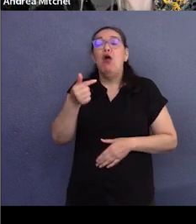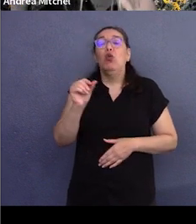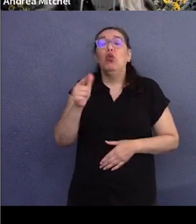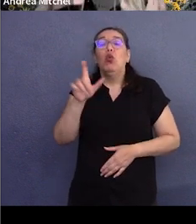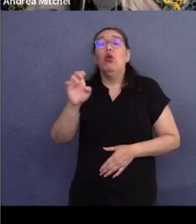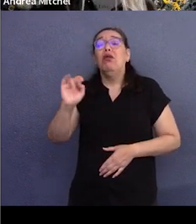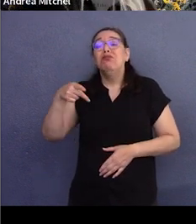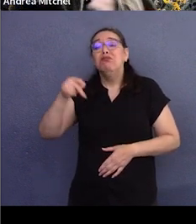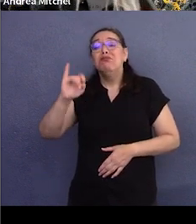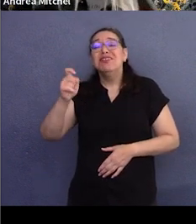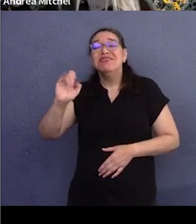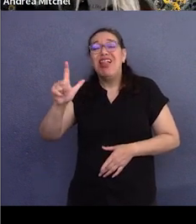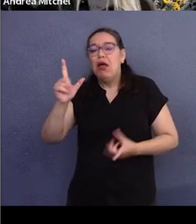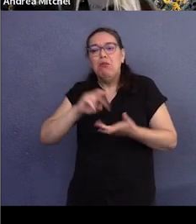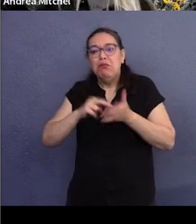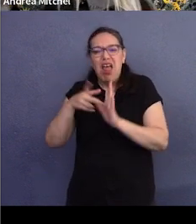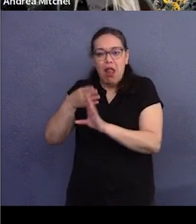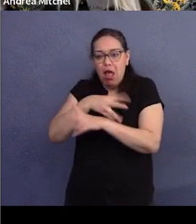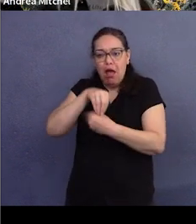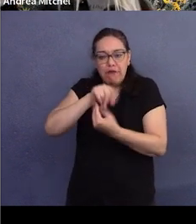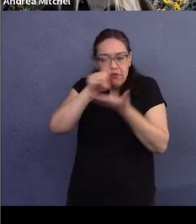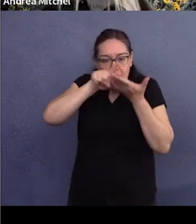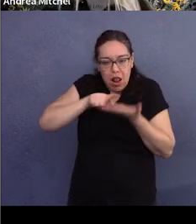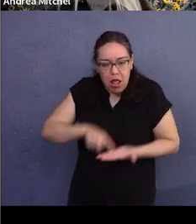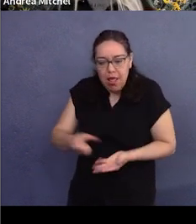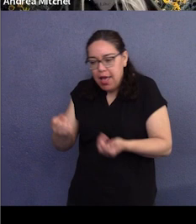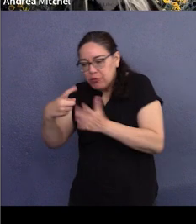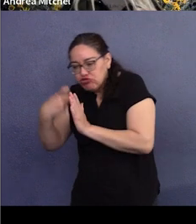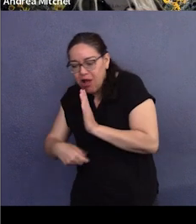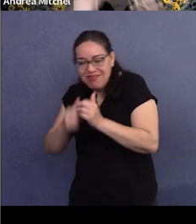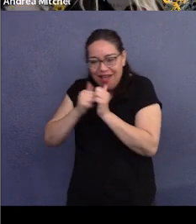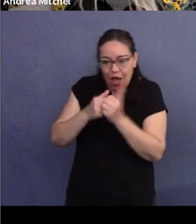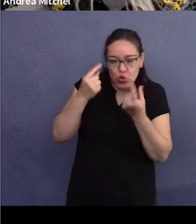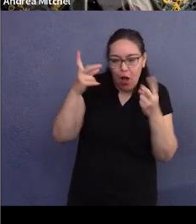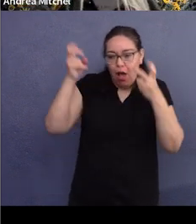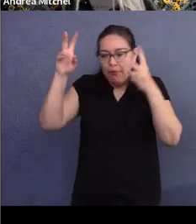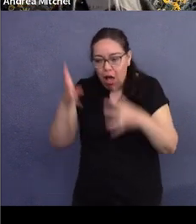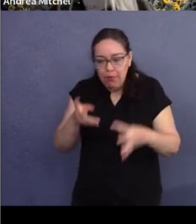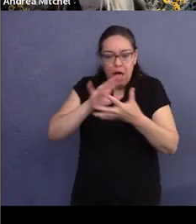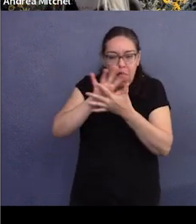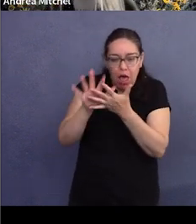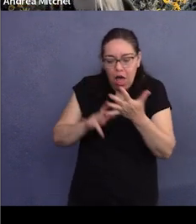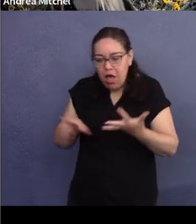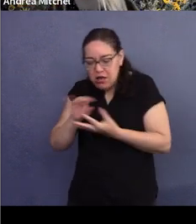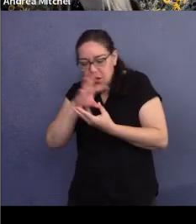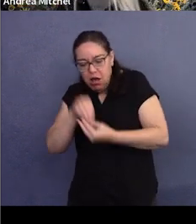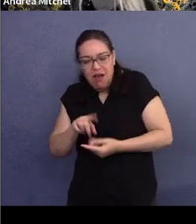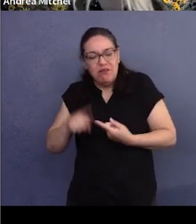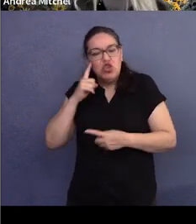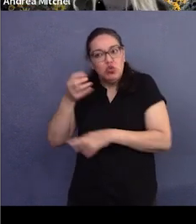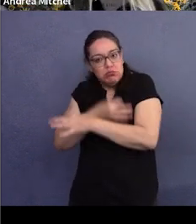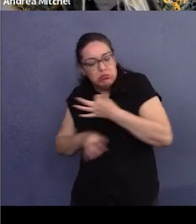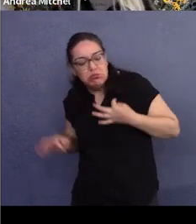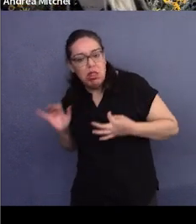go through in my mind, but it all related to the cost of the BlackBerry. So or of replacing the BlackBerry. I still miss my